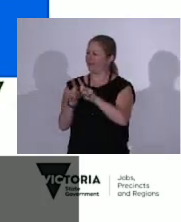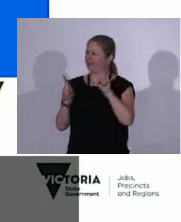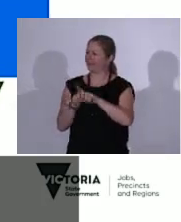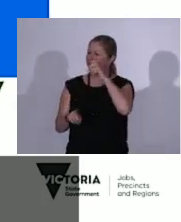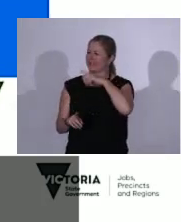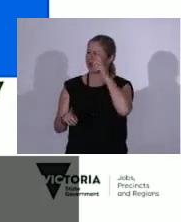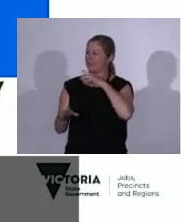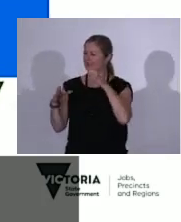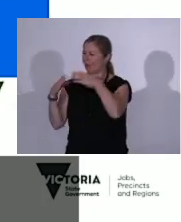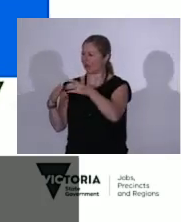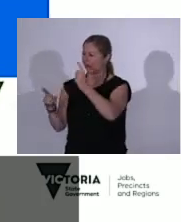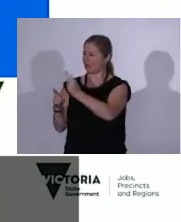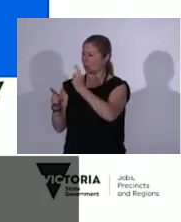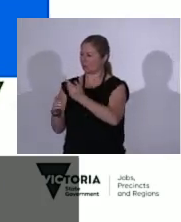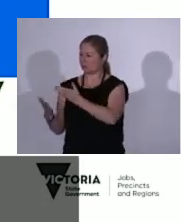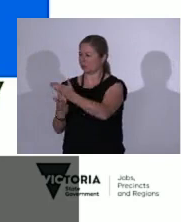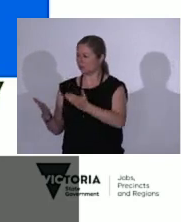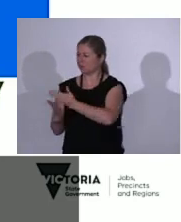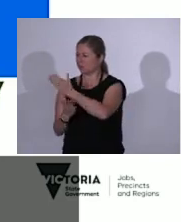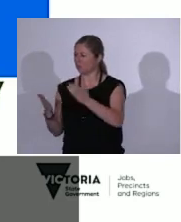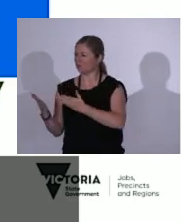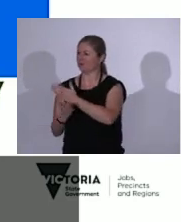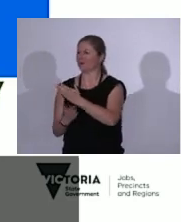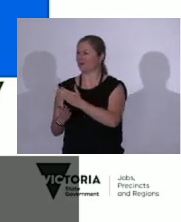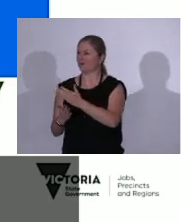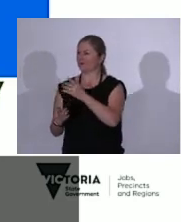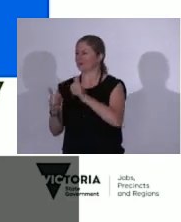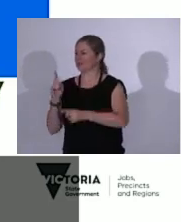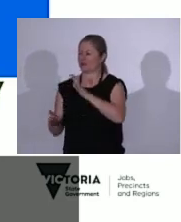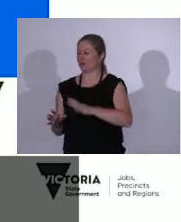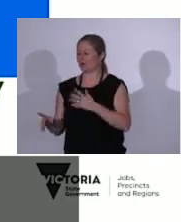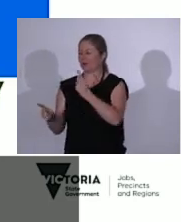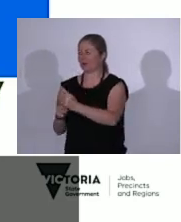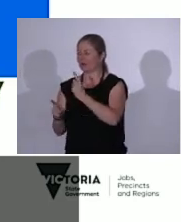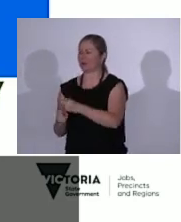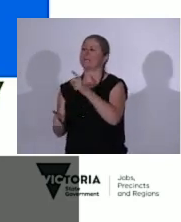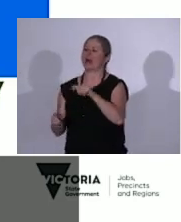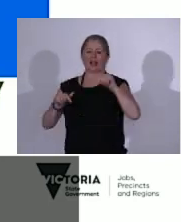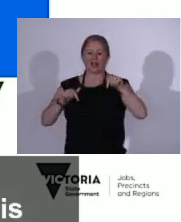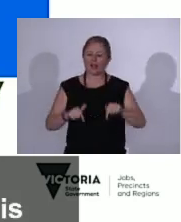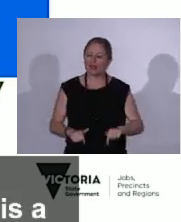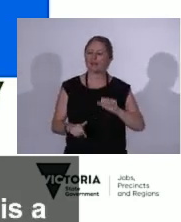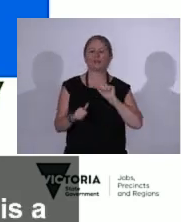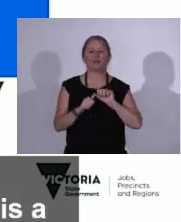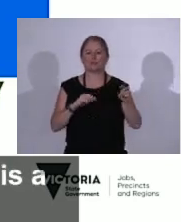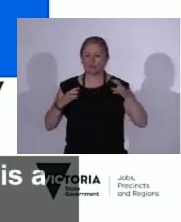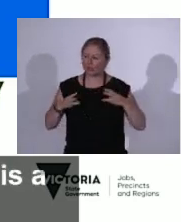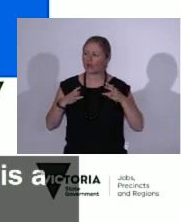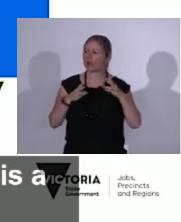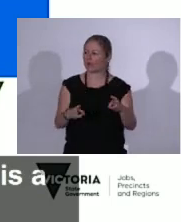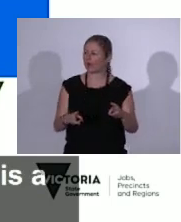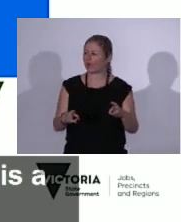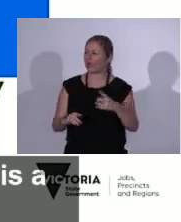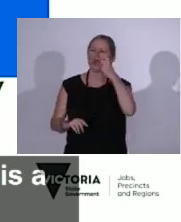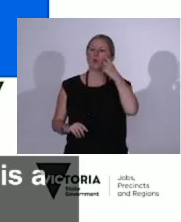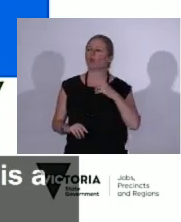whether you want to talk to them or not sometimes. And so I think this is a great way. We've just loaded up. We've done our best to go